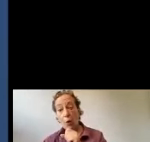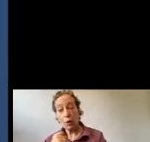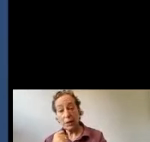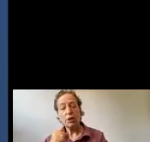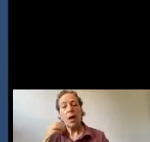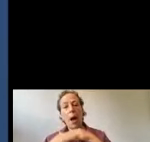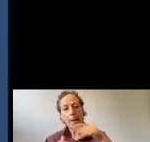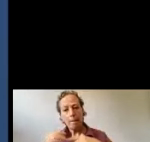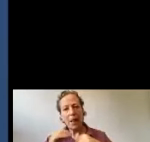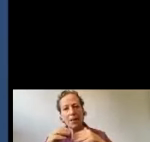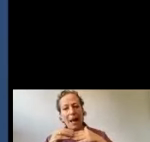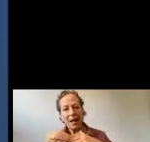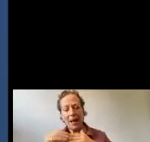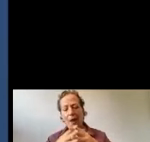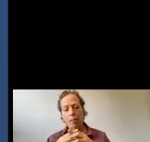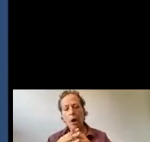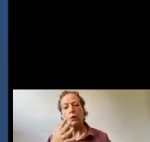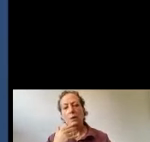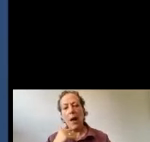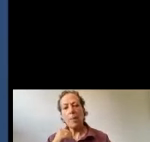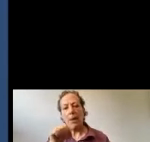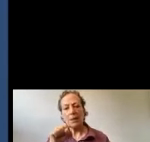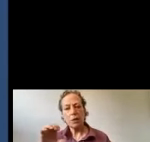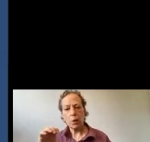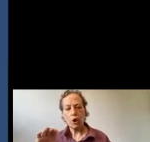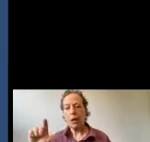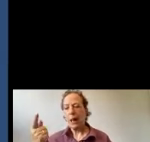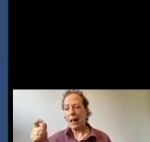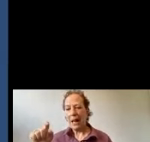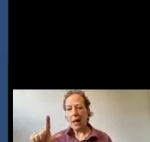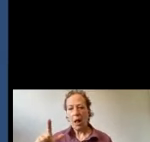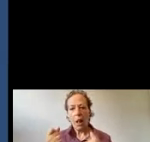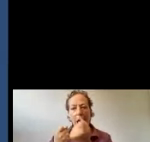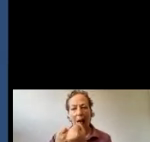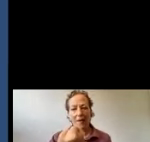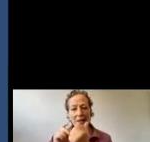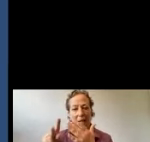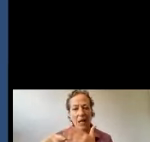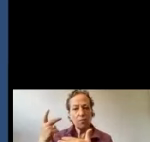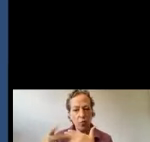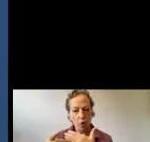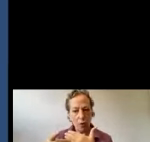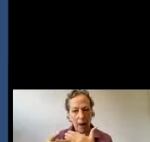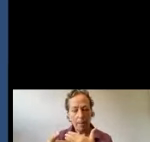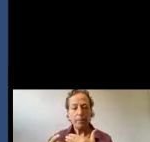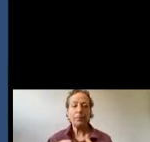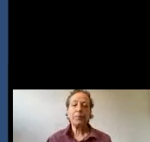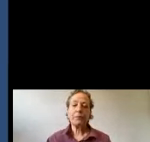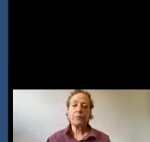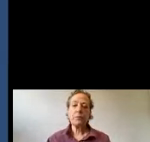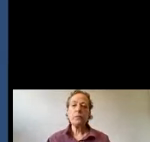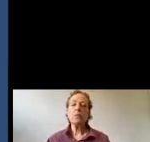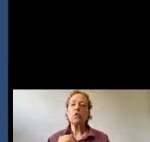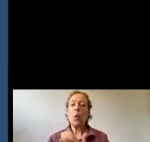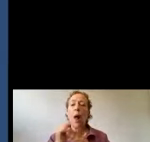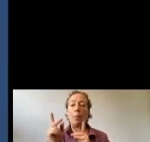led the American Diabetes Association's legal advocacy program, who sought to end discrimination against people with